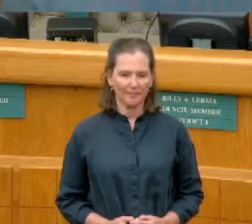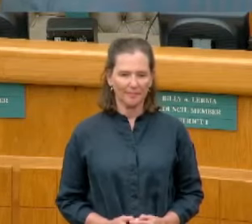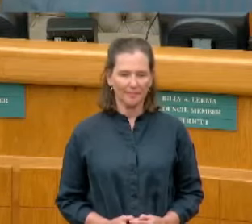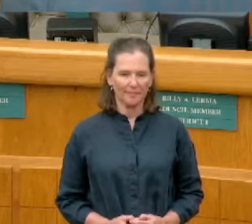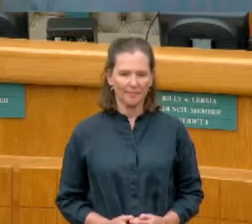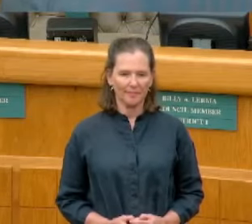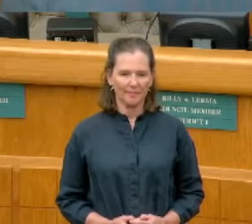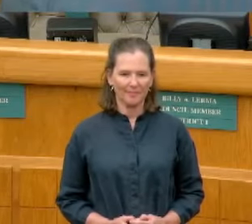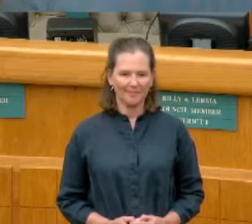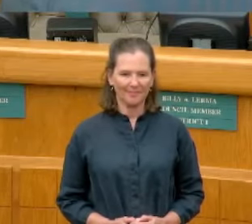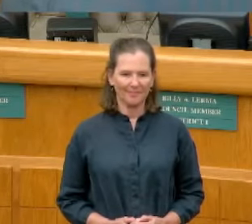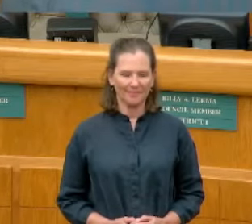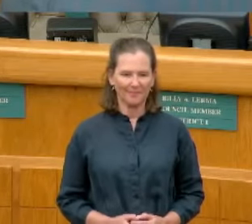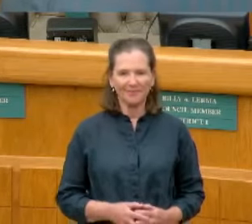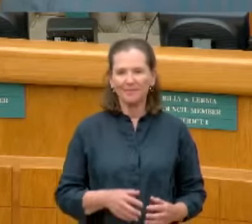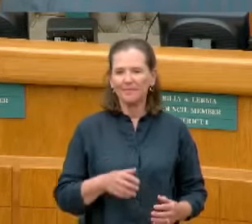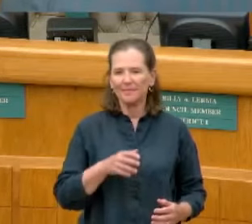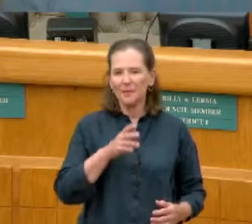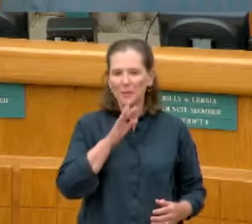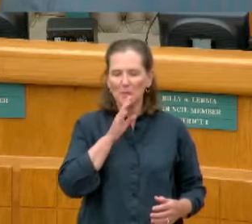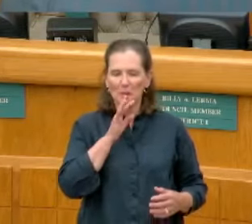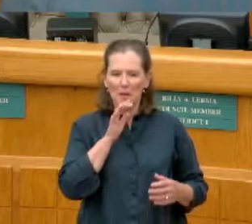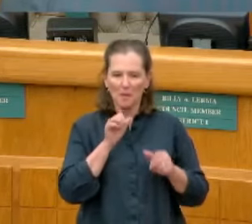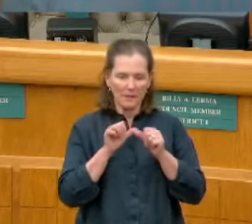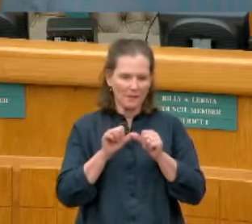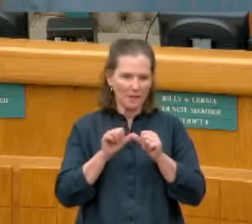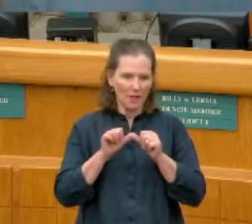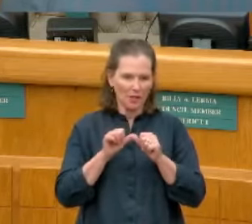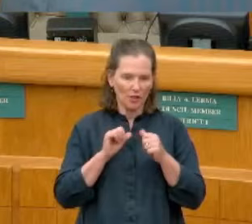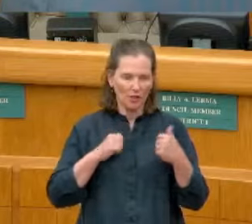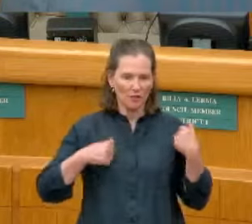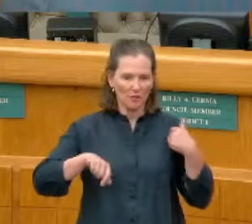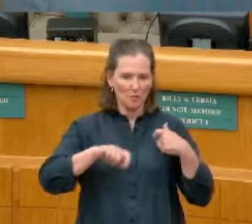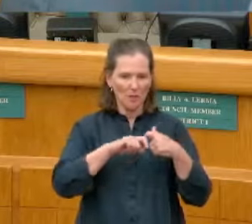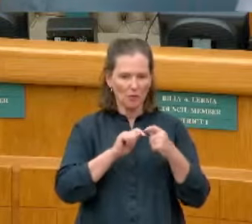hospitalizados o que han estado hospitalizados no contaban con una vacuna.